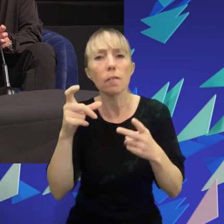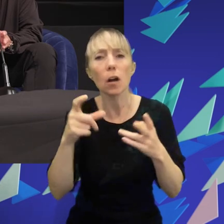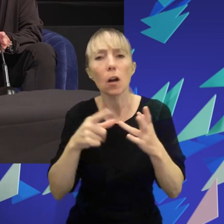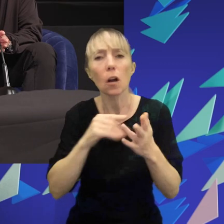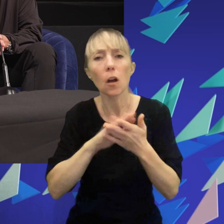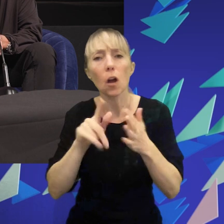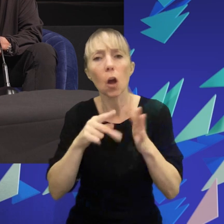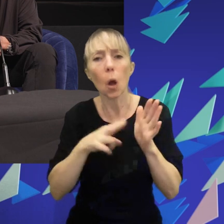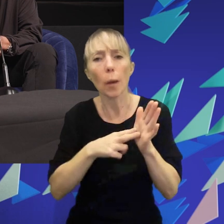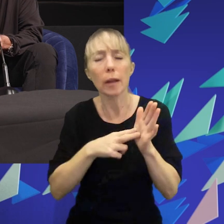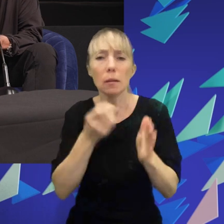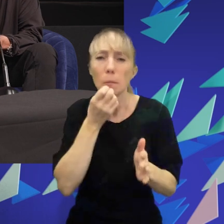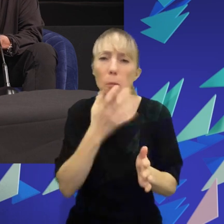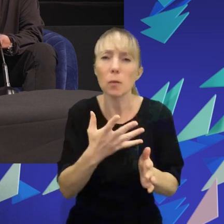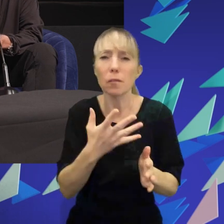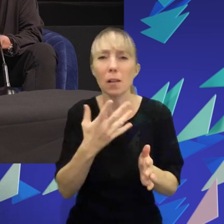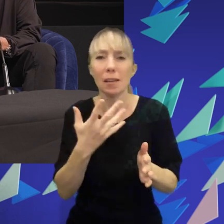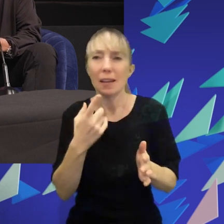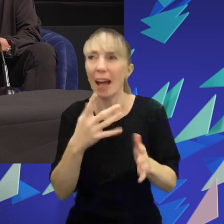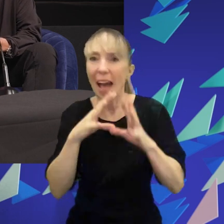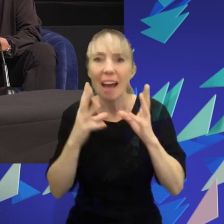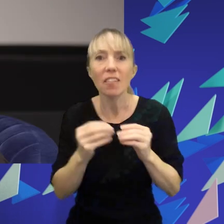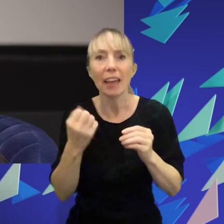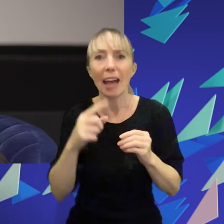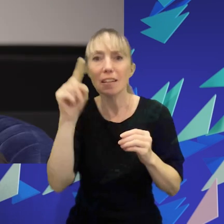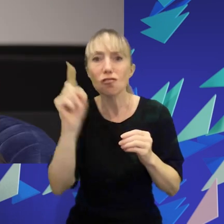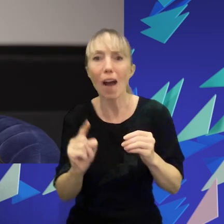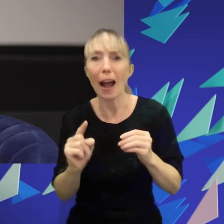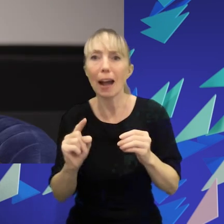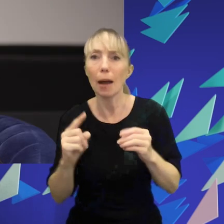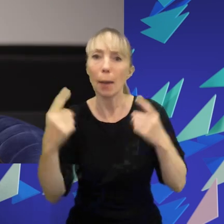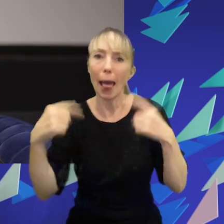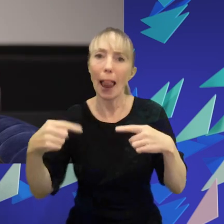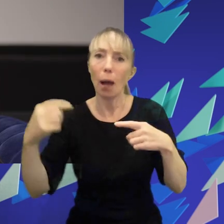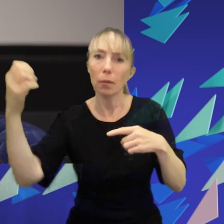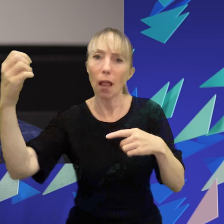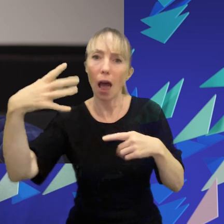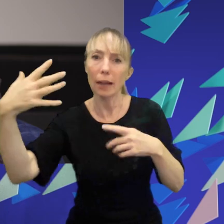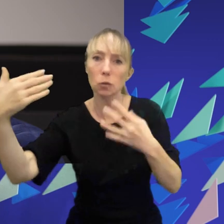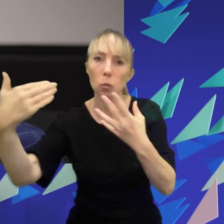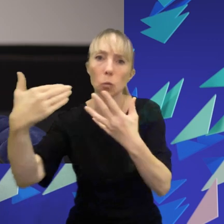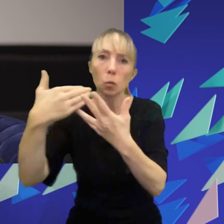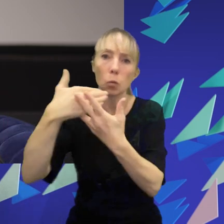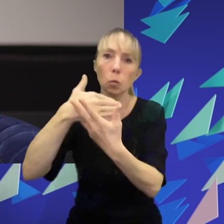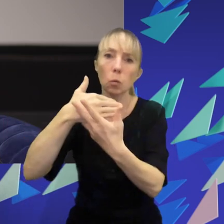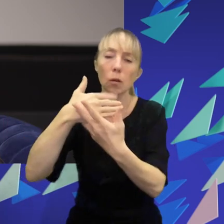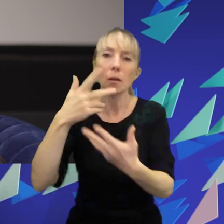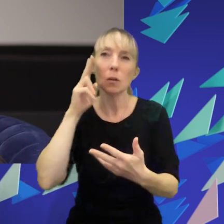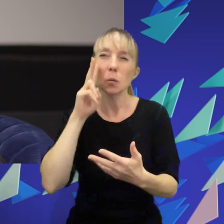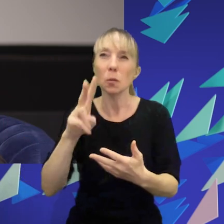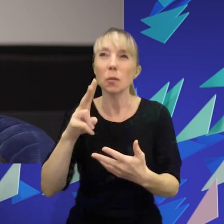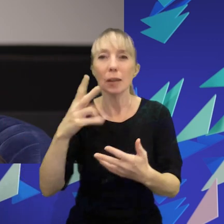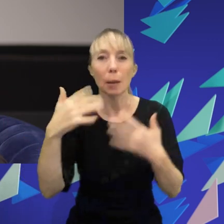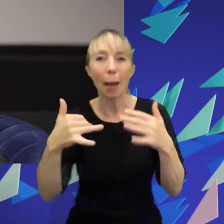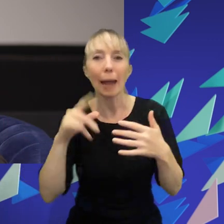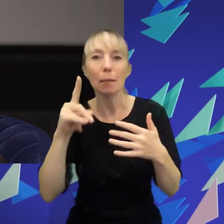there's a crack in everything, but that's where the lights come in, right? So that's what I love about it, that you can see pain, but through the light way.